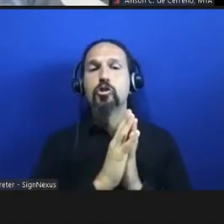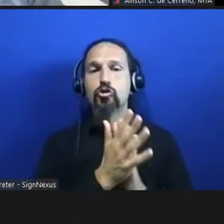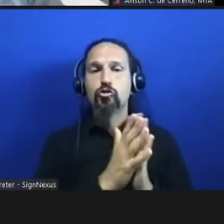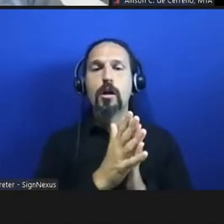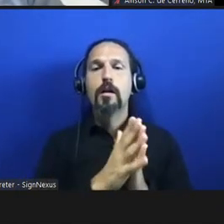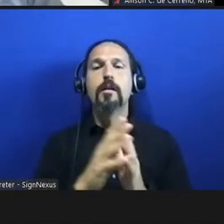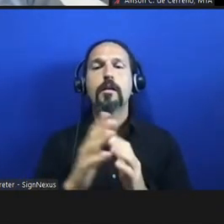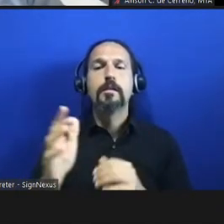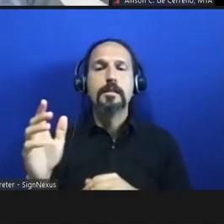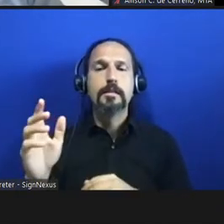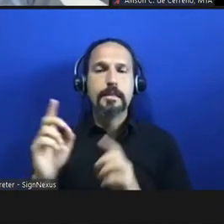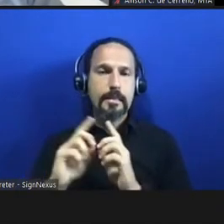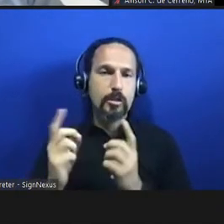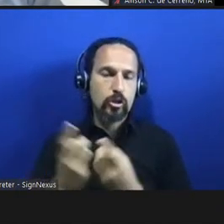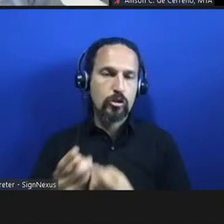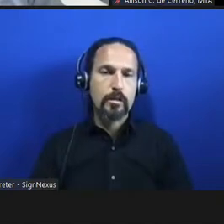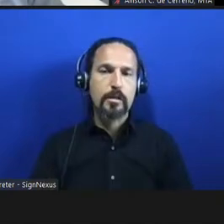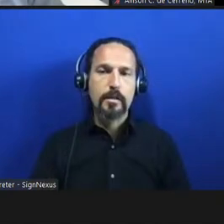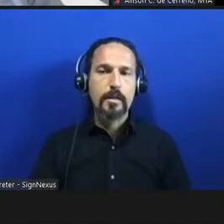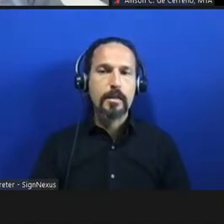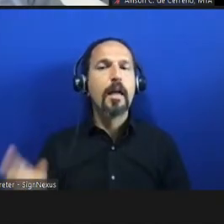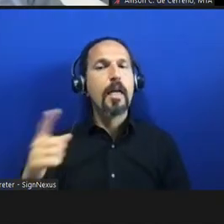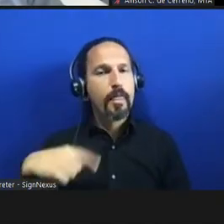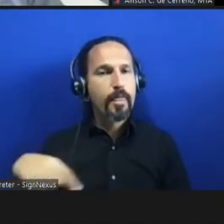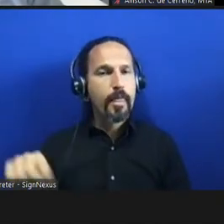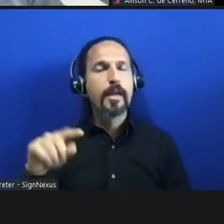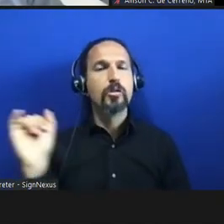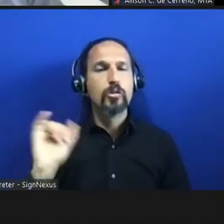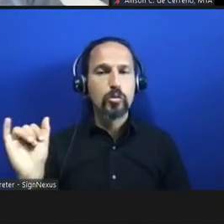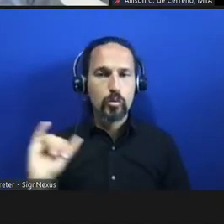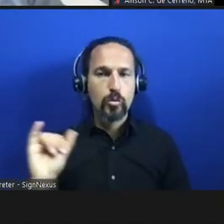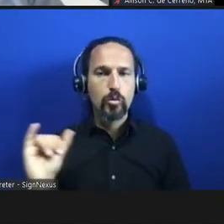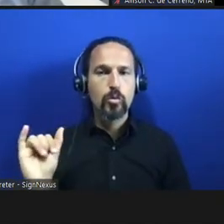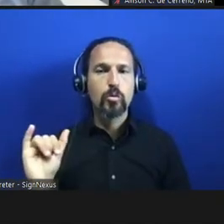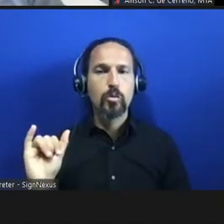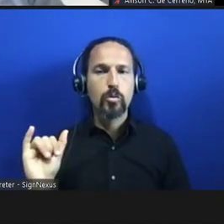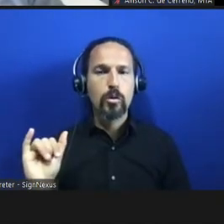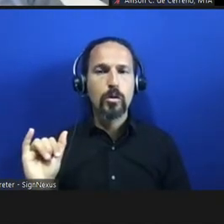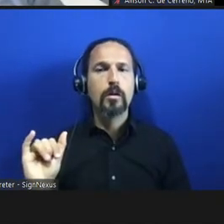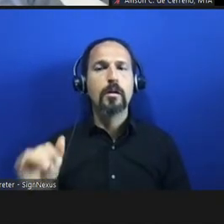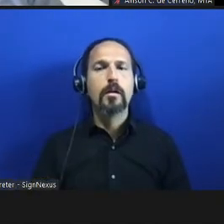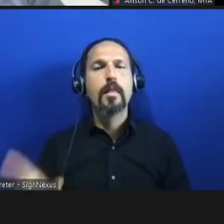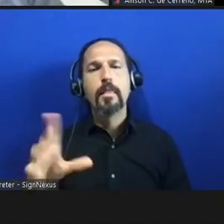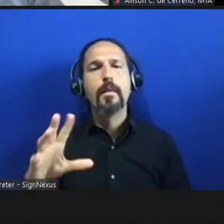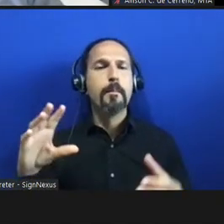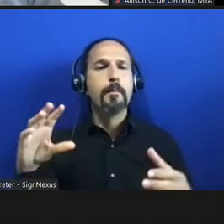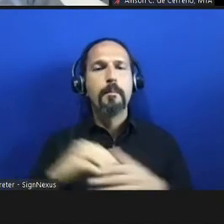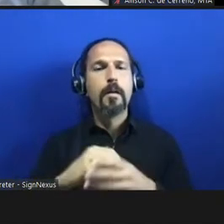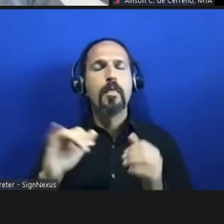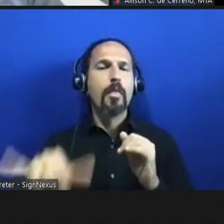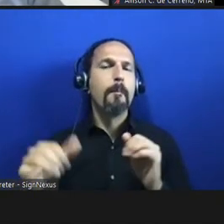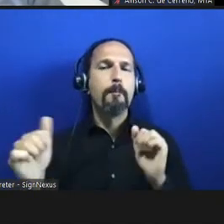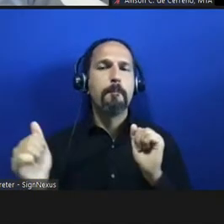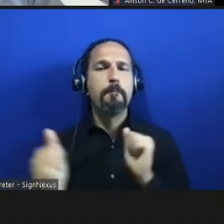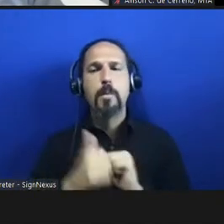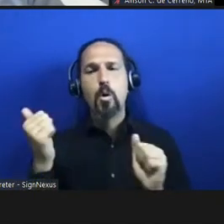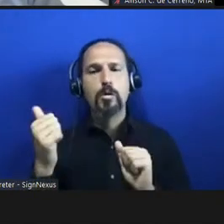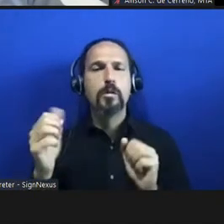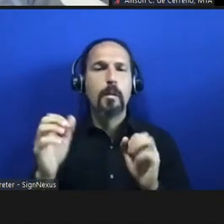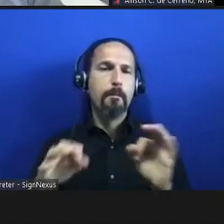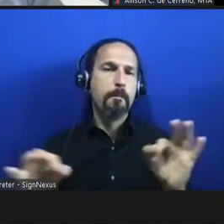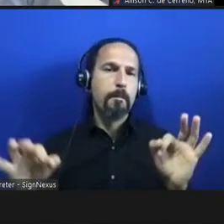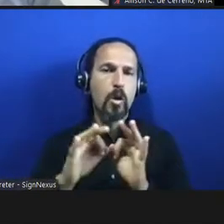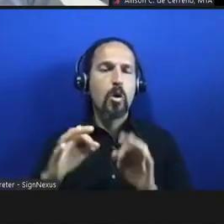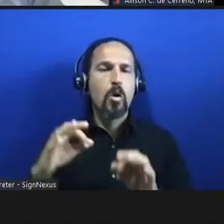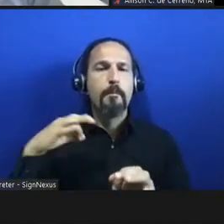pricing District they too are going to be among the most important